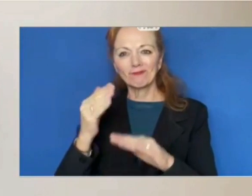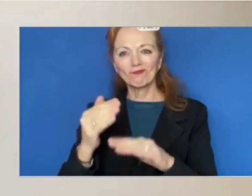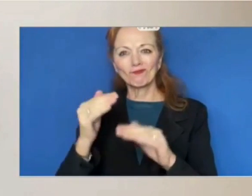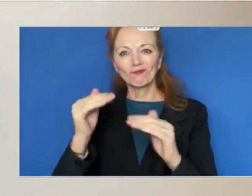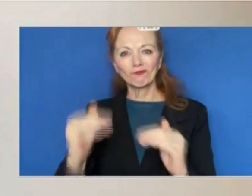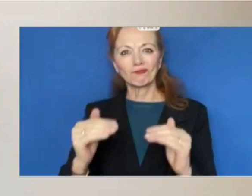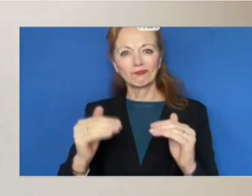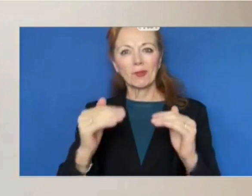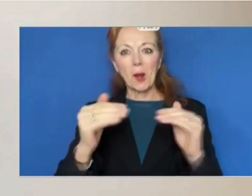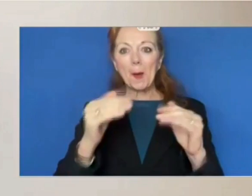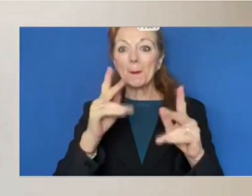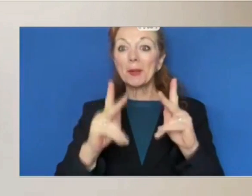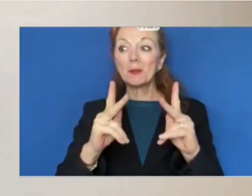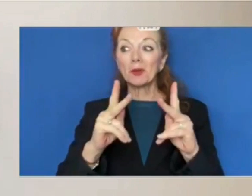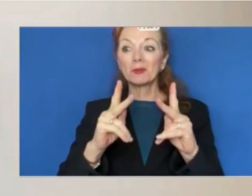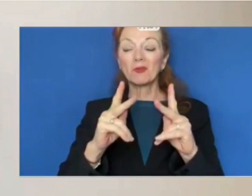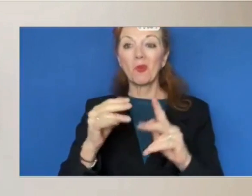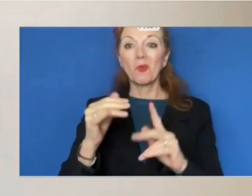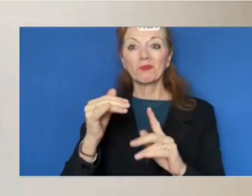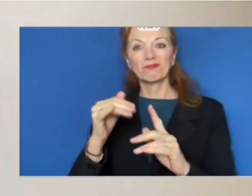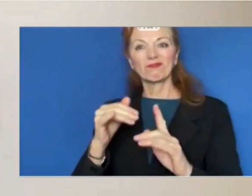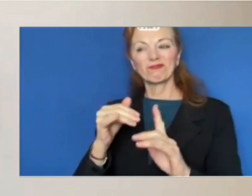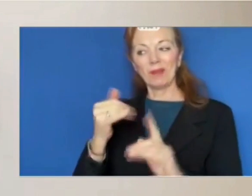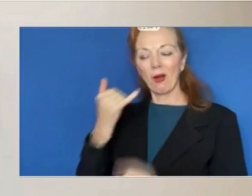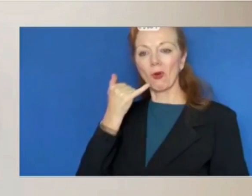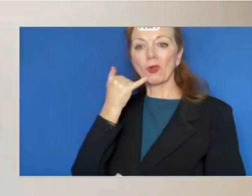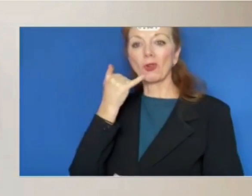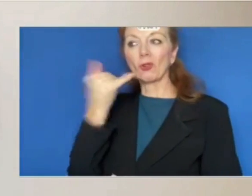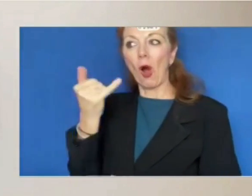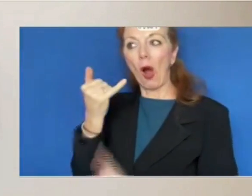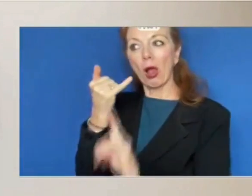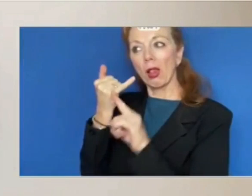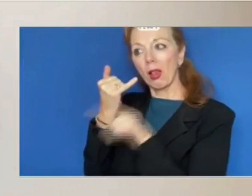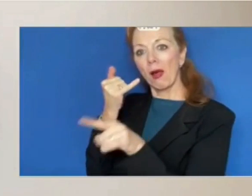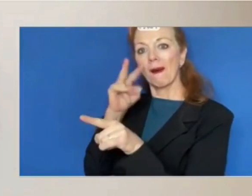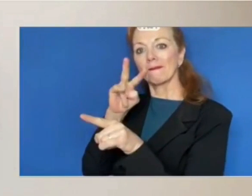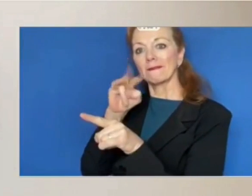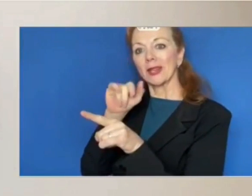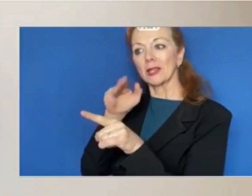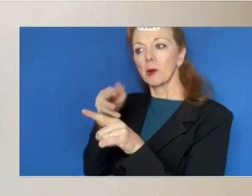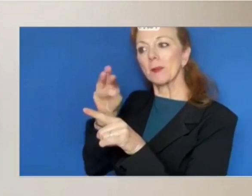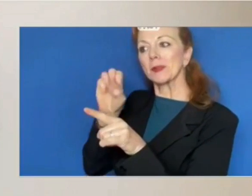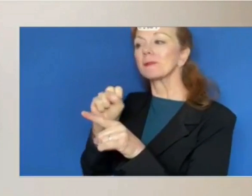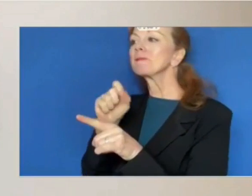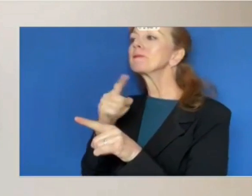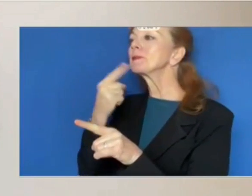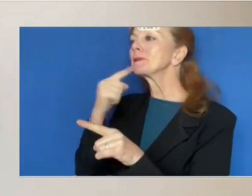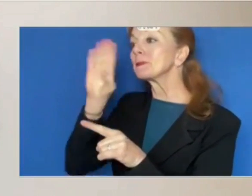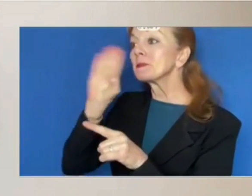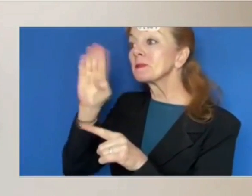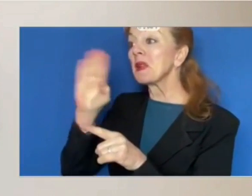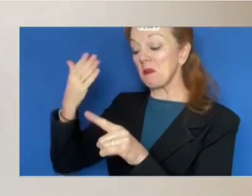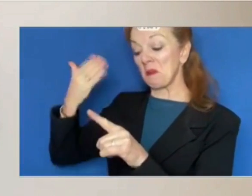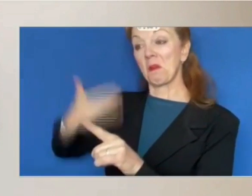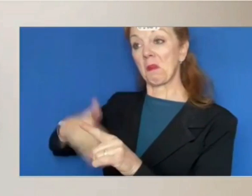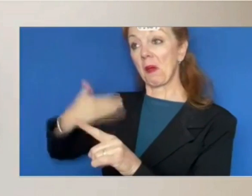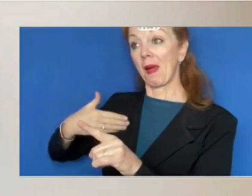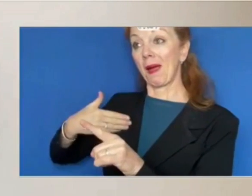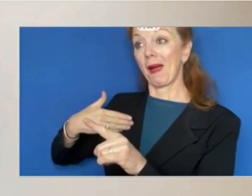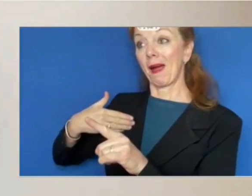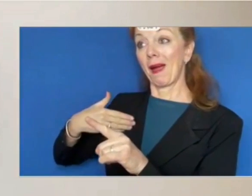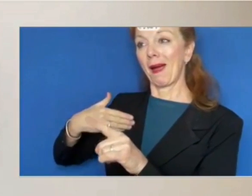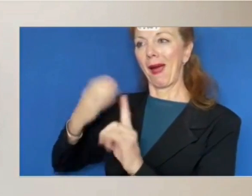contacting victims on the telephone and specifically identifying themselves as CMPD